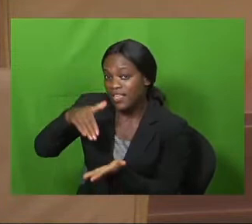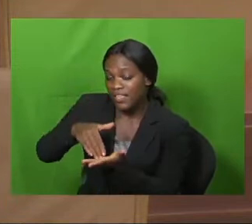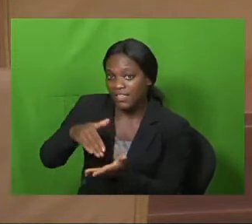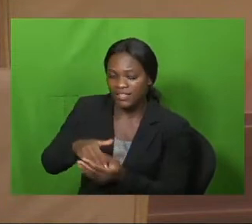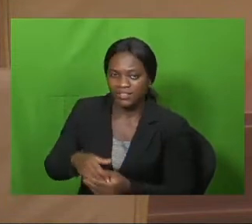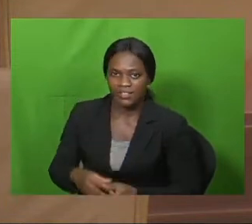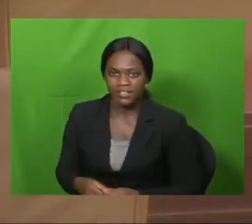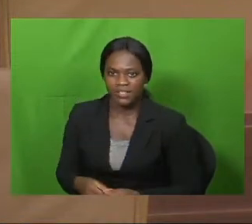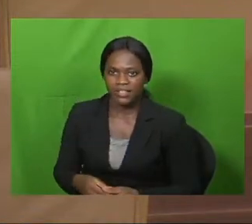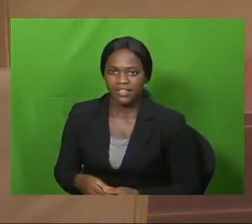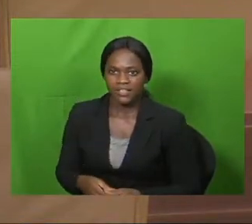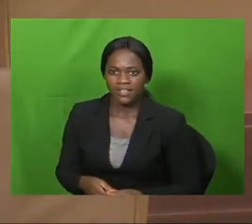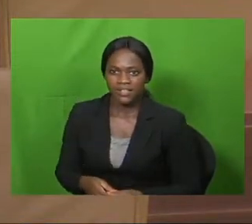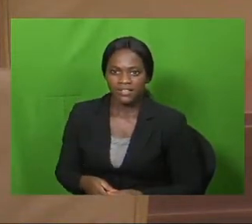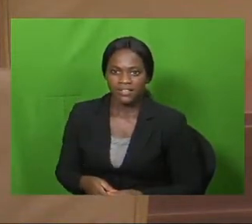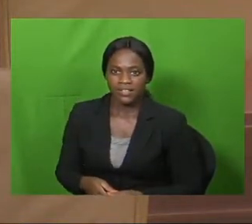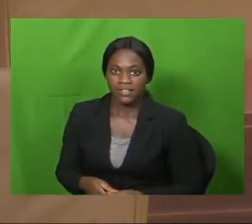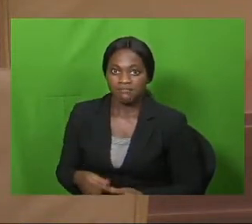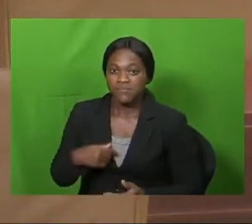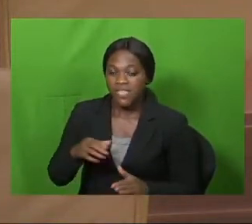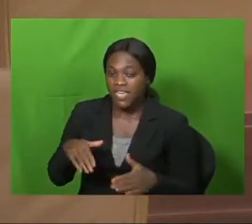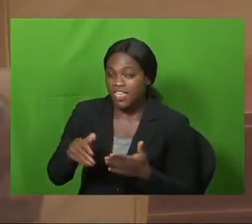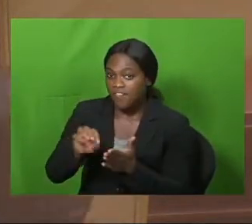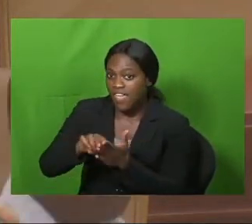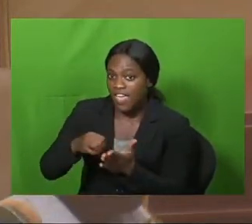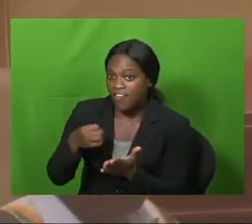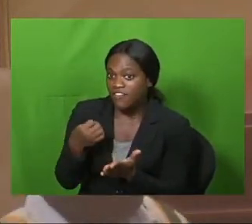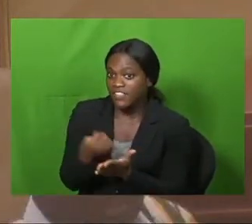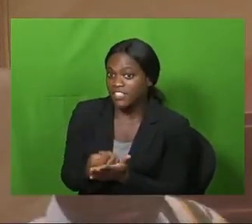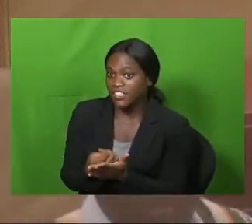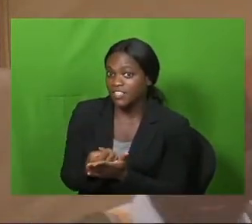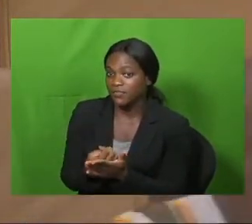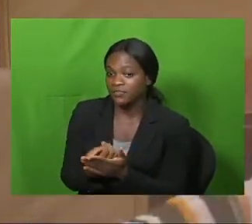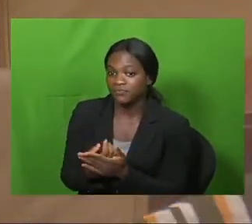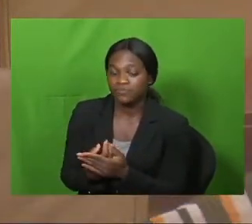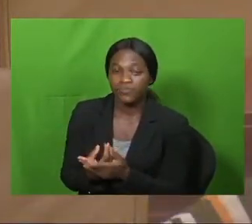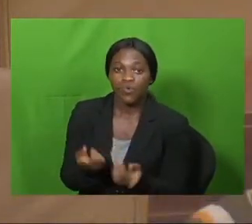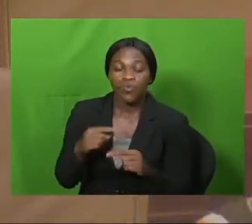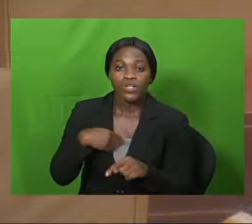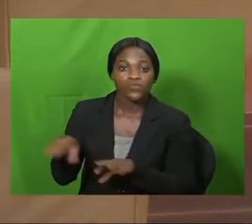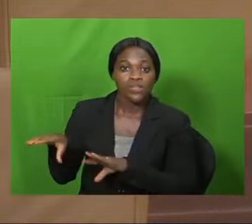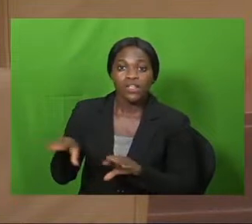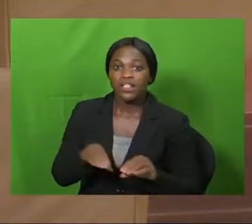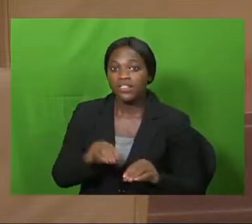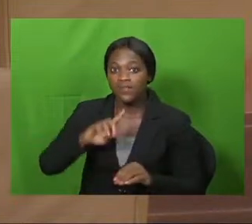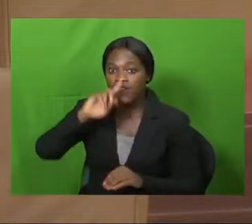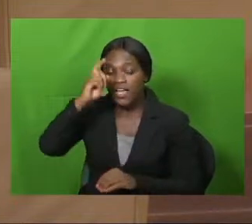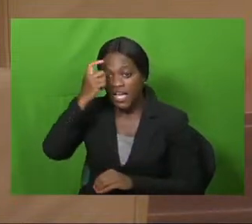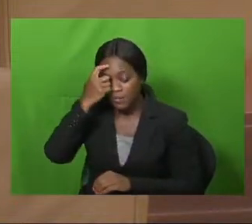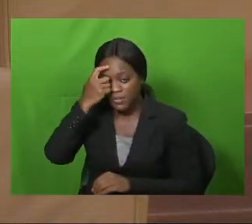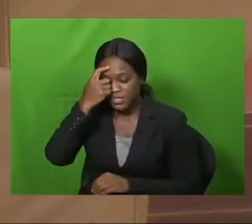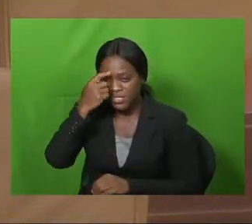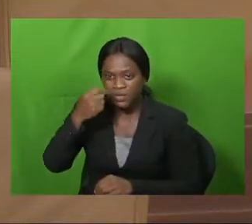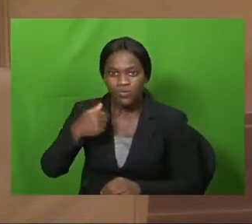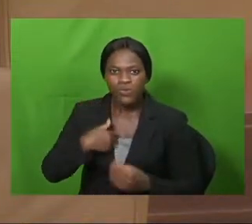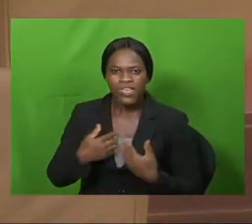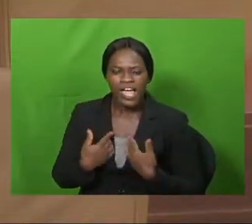is incontrovertible evidence that by the time we were leaving office, we had